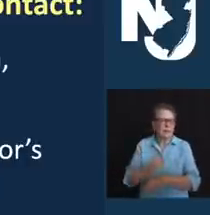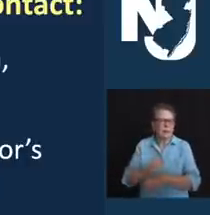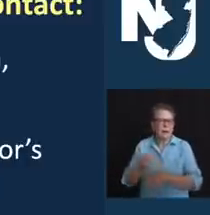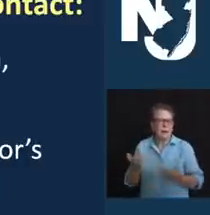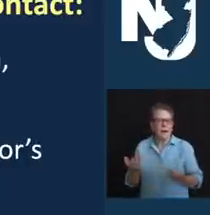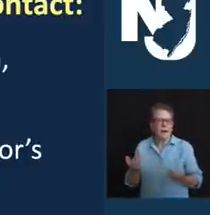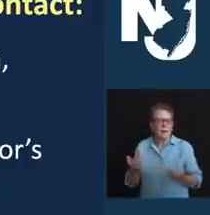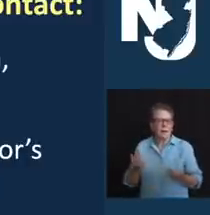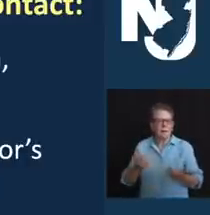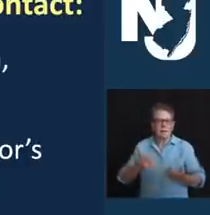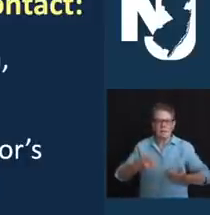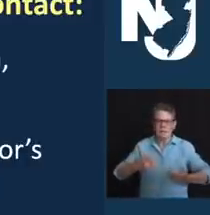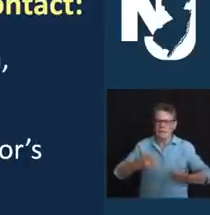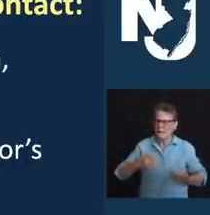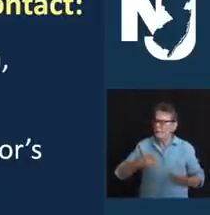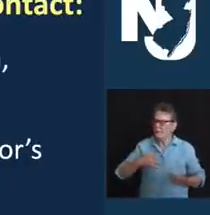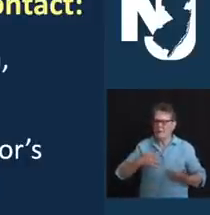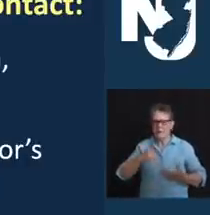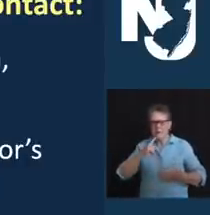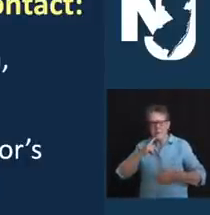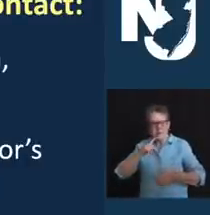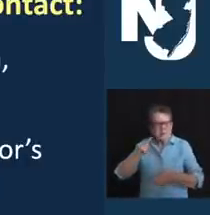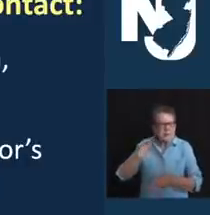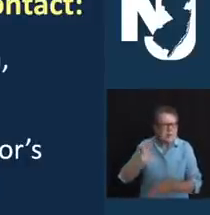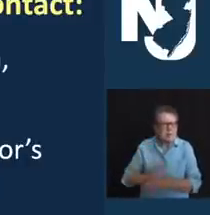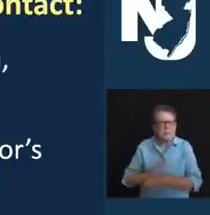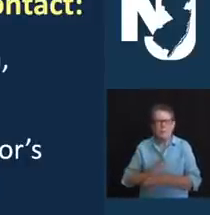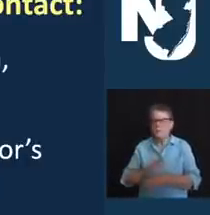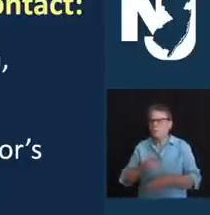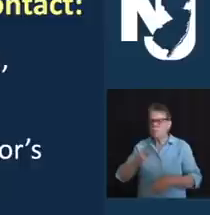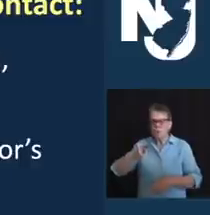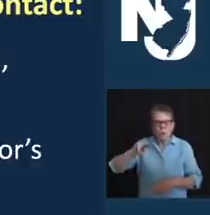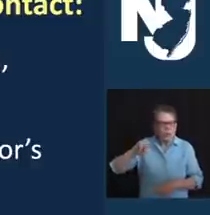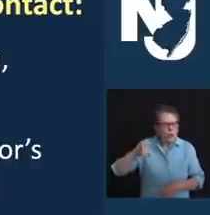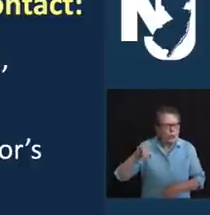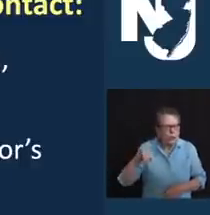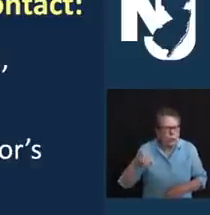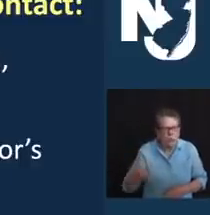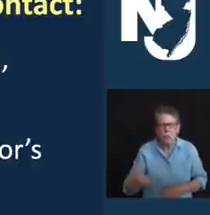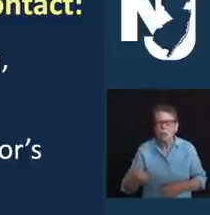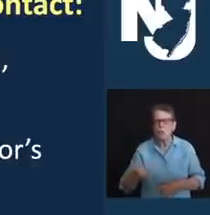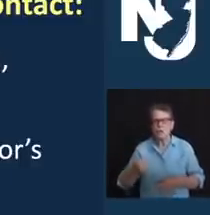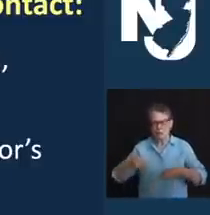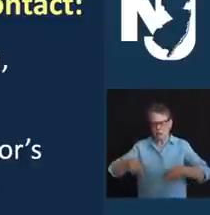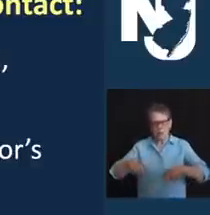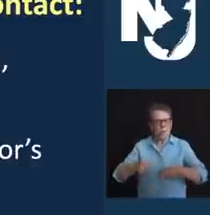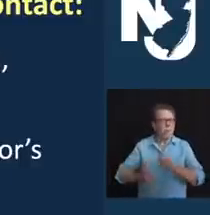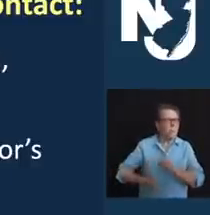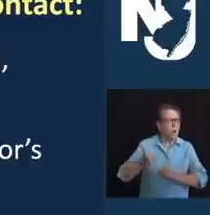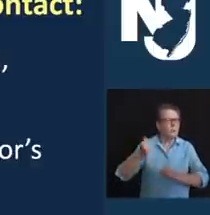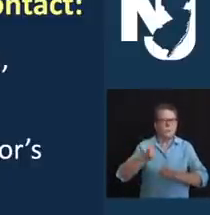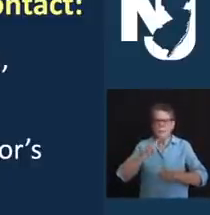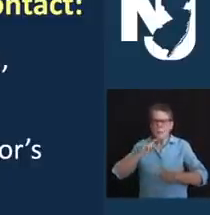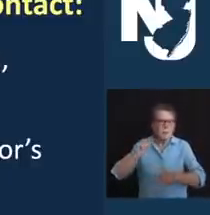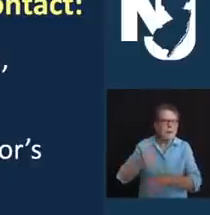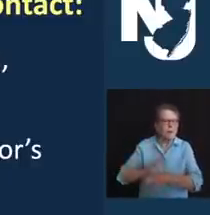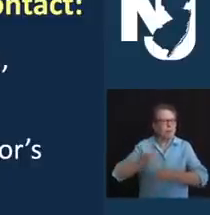has the strongest possible gun safety laws on the books, laws that will keep guns out of the wrong hands